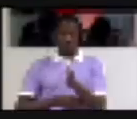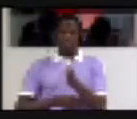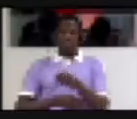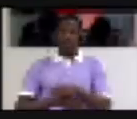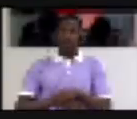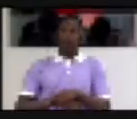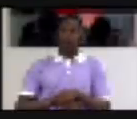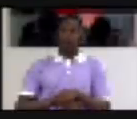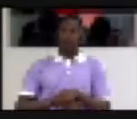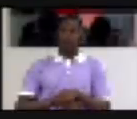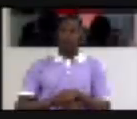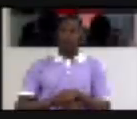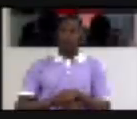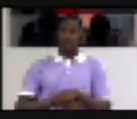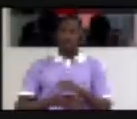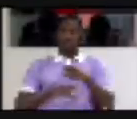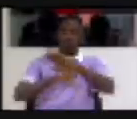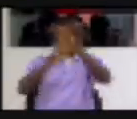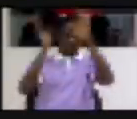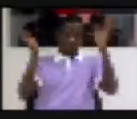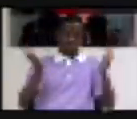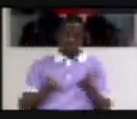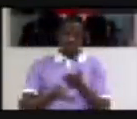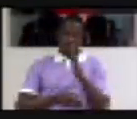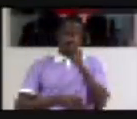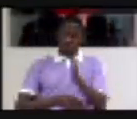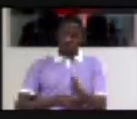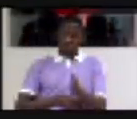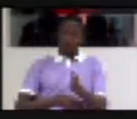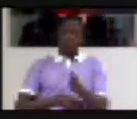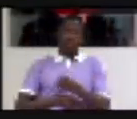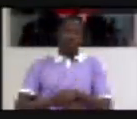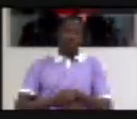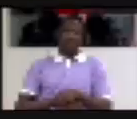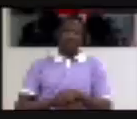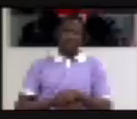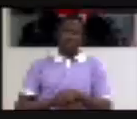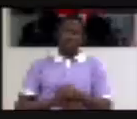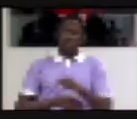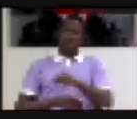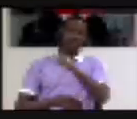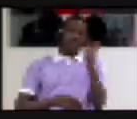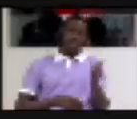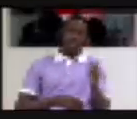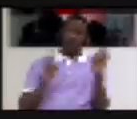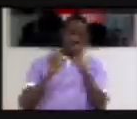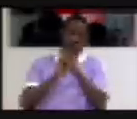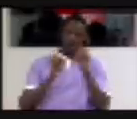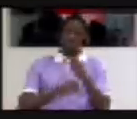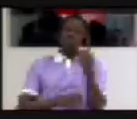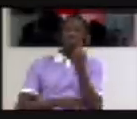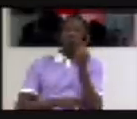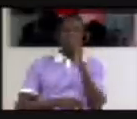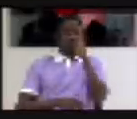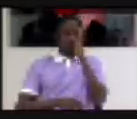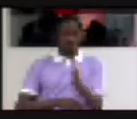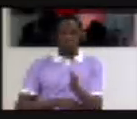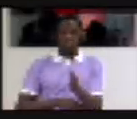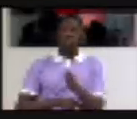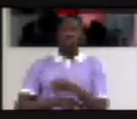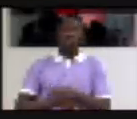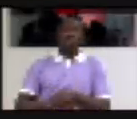I will tell the truth, the whole truth, the whole truth, and nothing but the truth. and